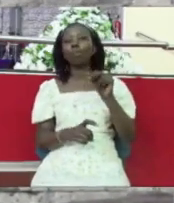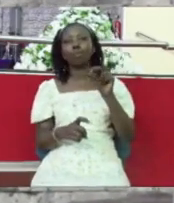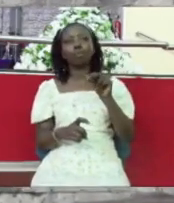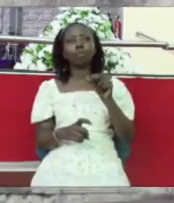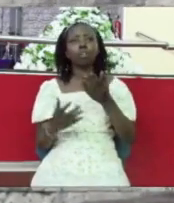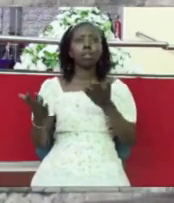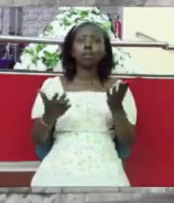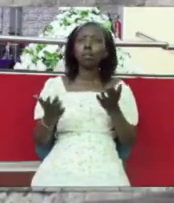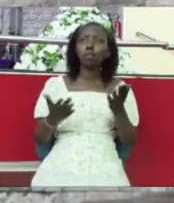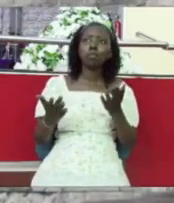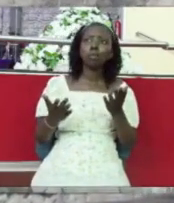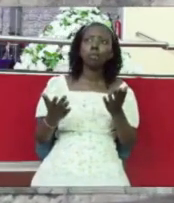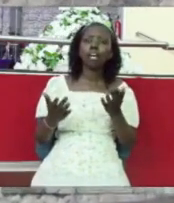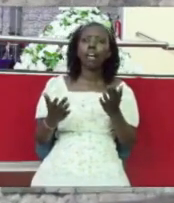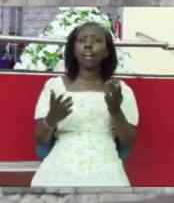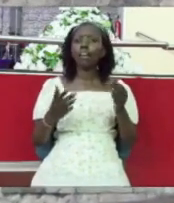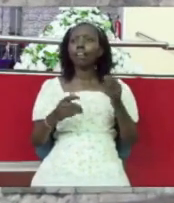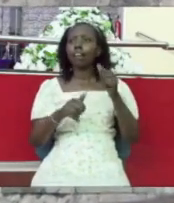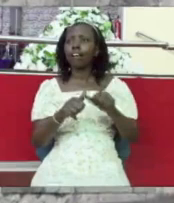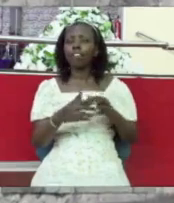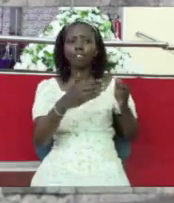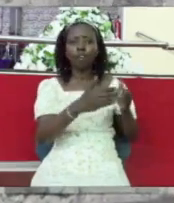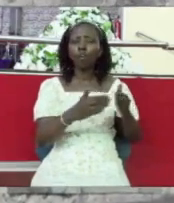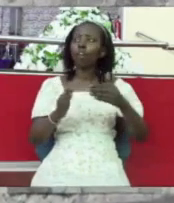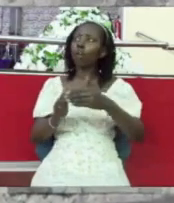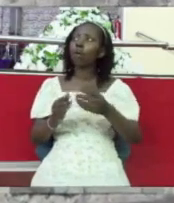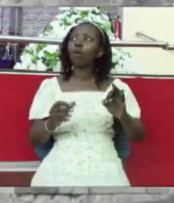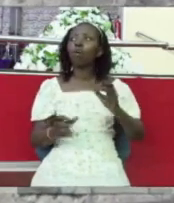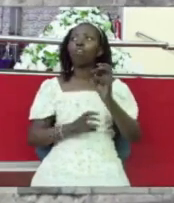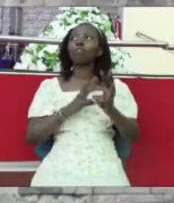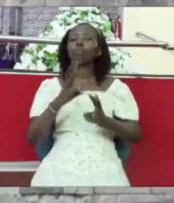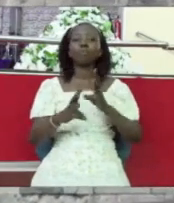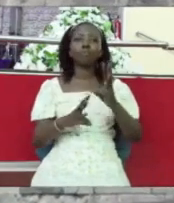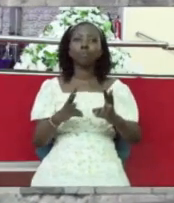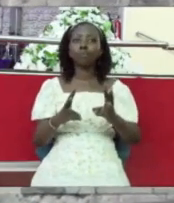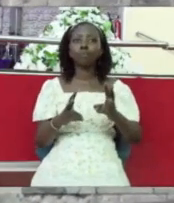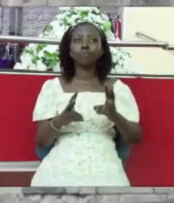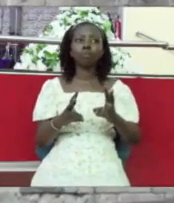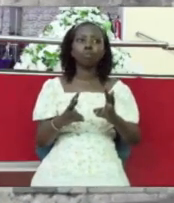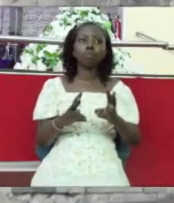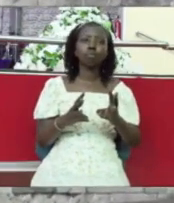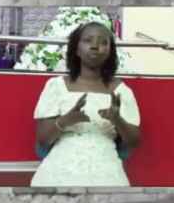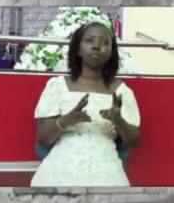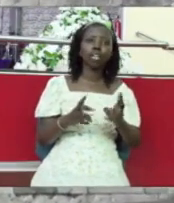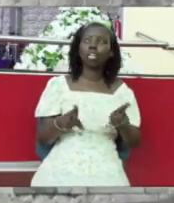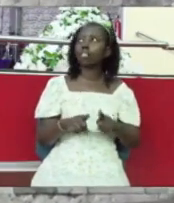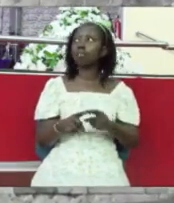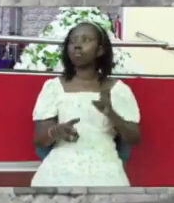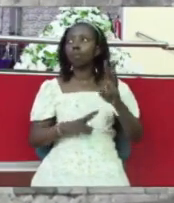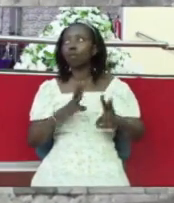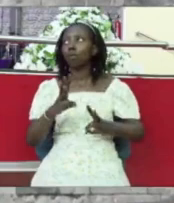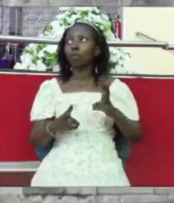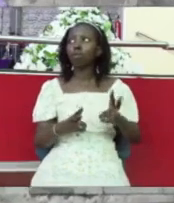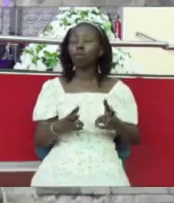every corner of this continent. Pengine kutoka pembe yote ya hili bara. And the universe. Na dunia mzima.